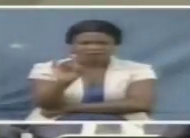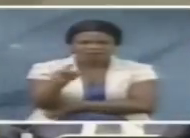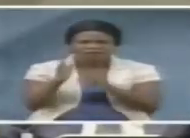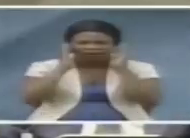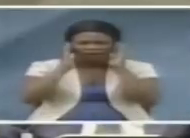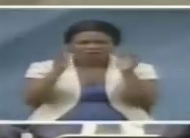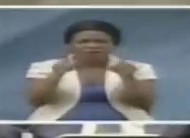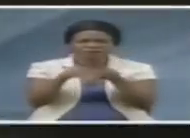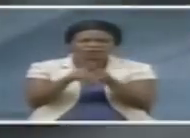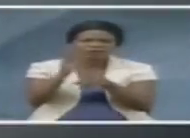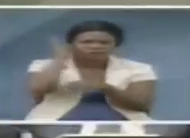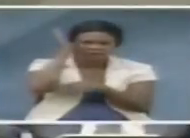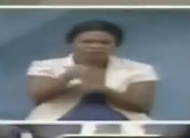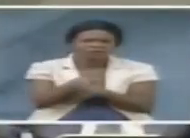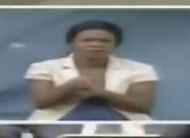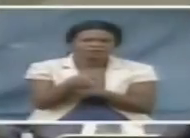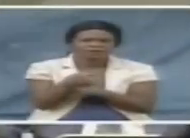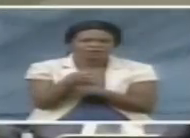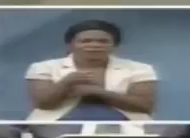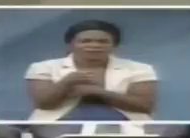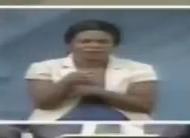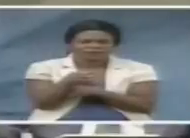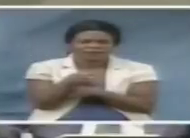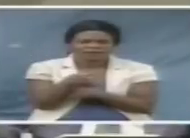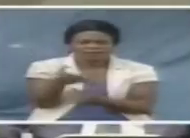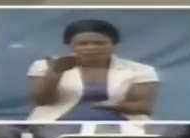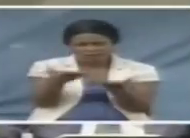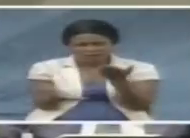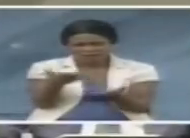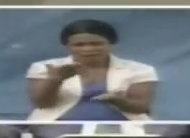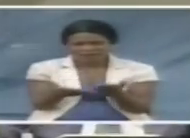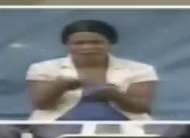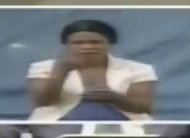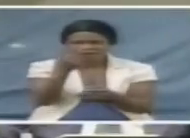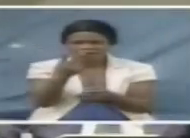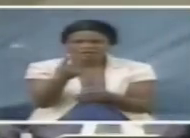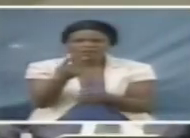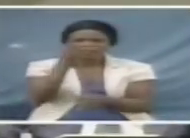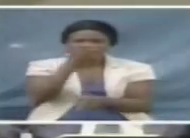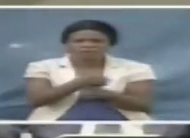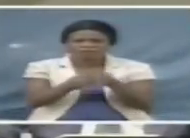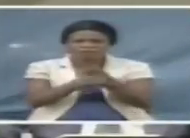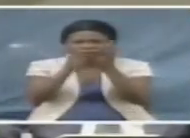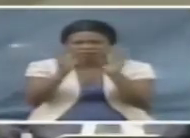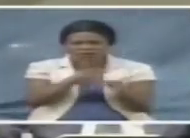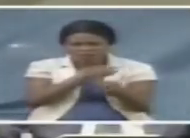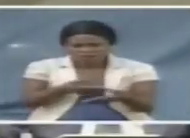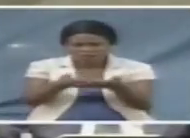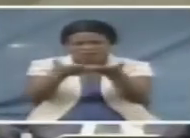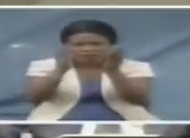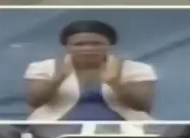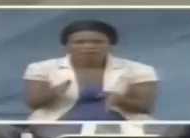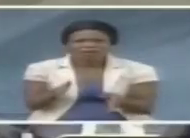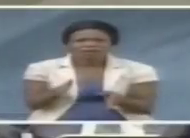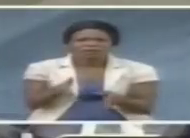Sir, in 2018, focus will also be on unbundling the arrears owed to